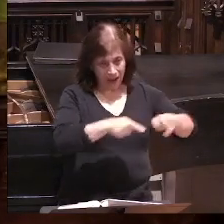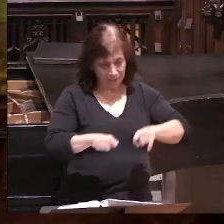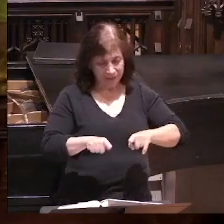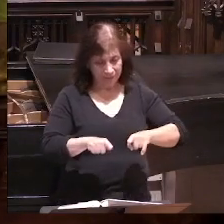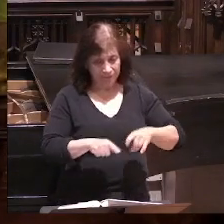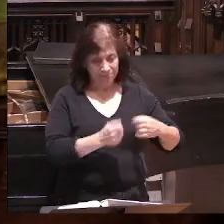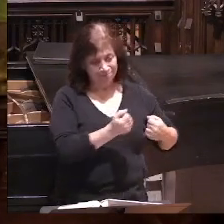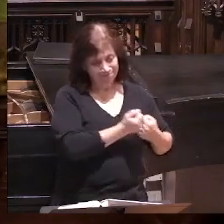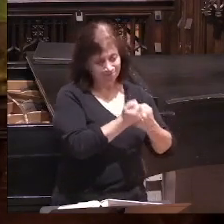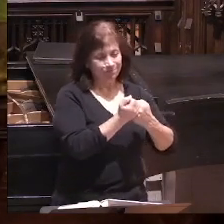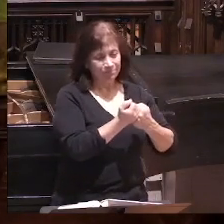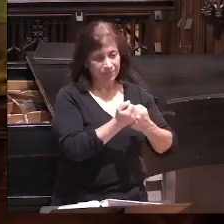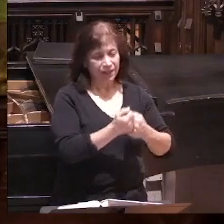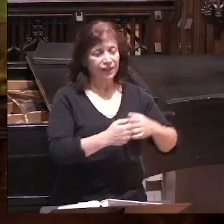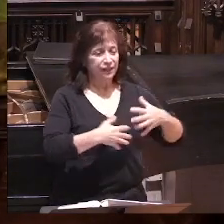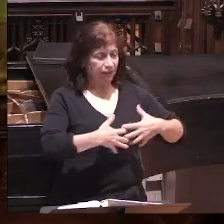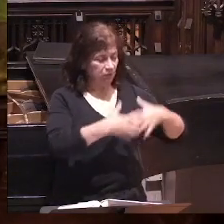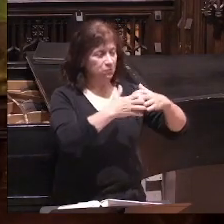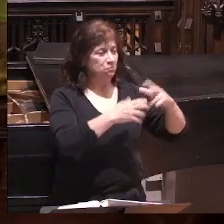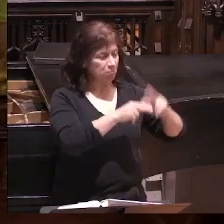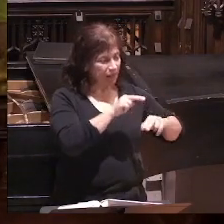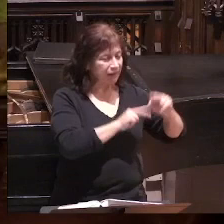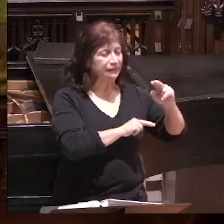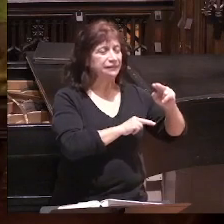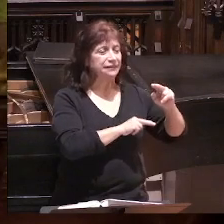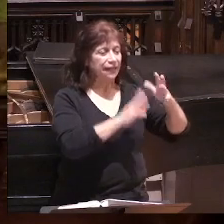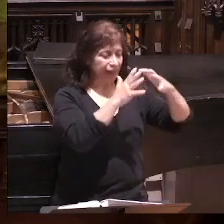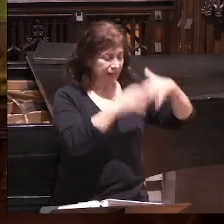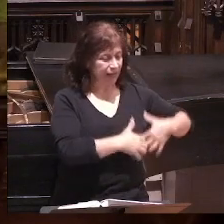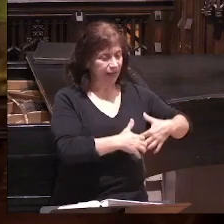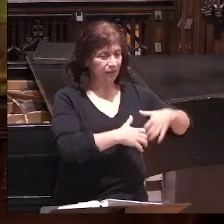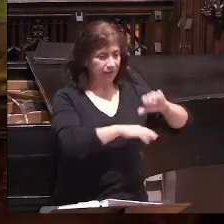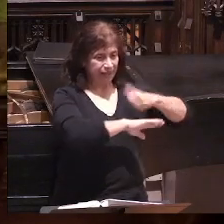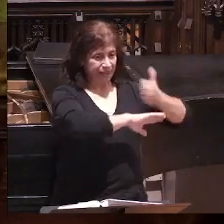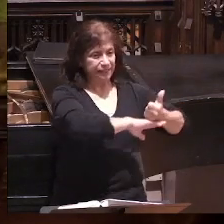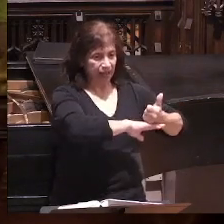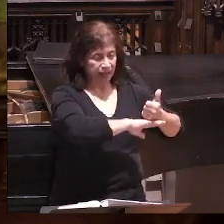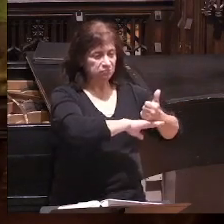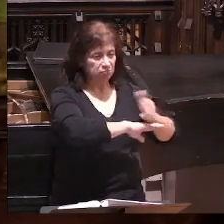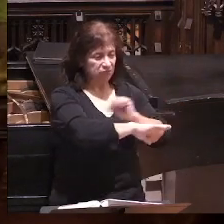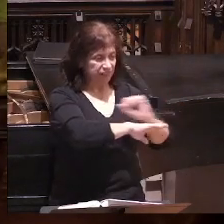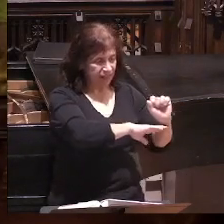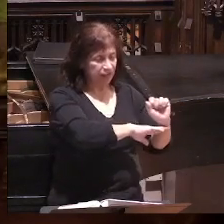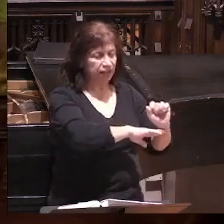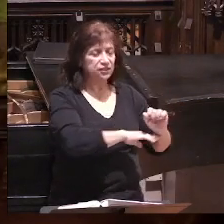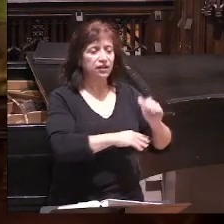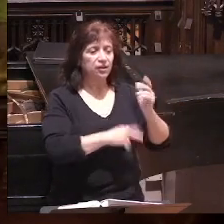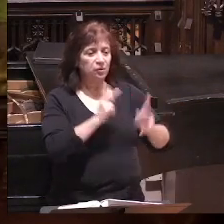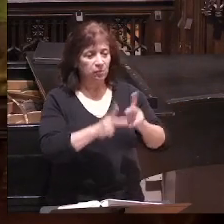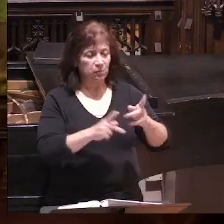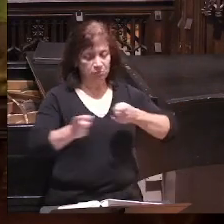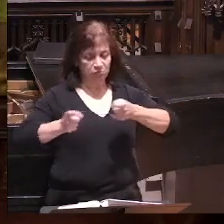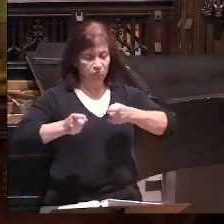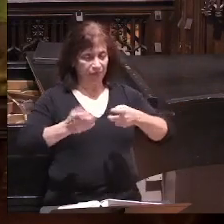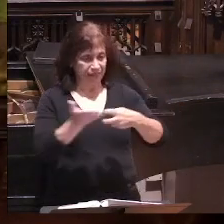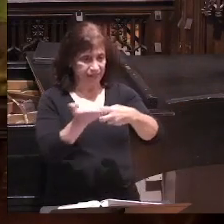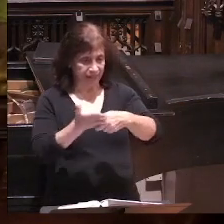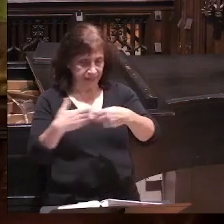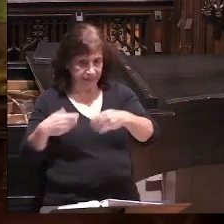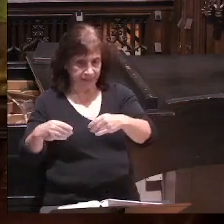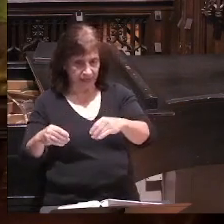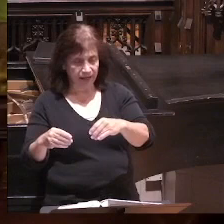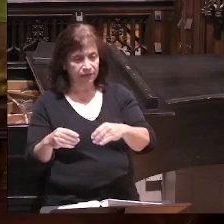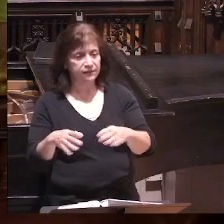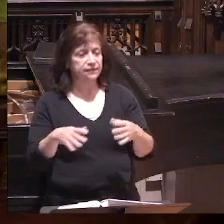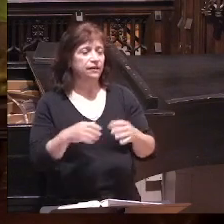There are those who construct and deconstruct the set. There are those who take charge of ticket sales